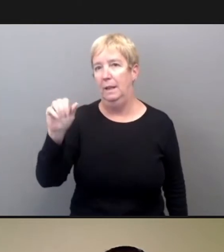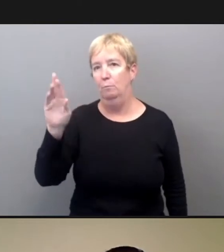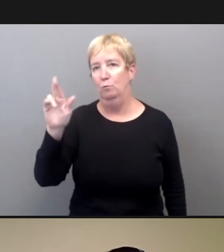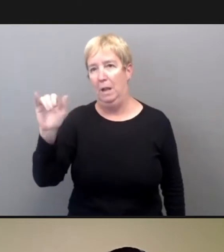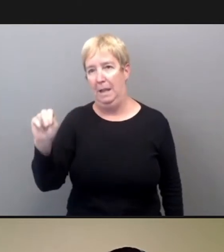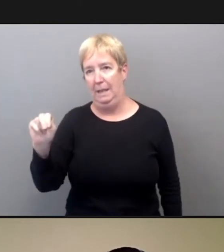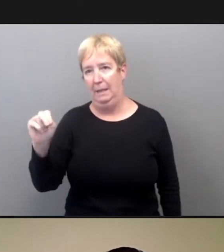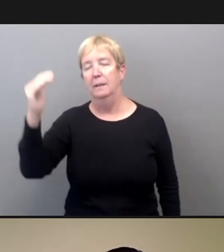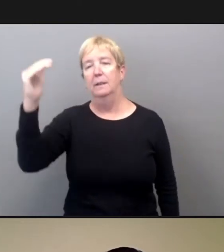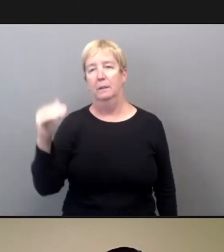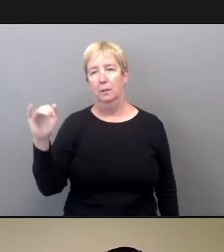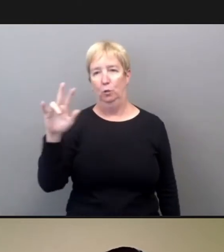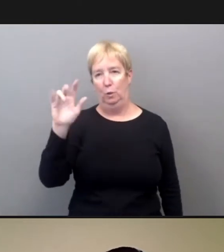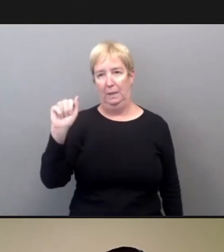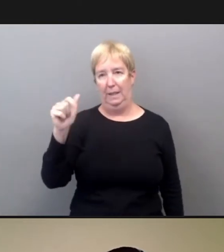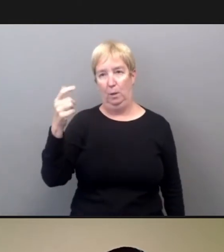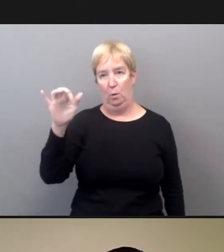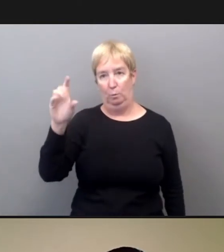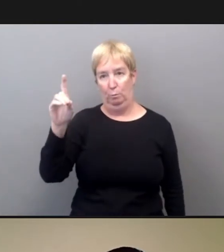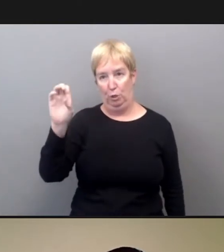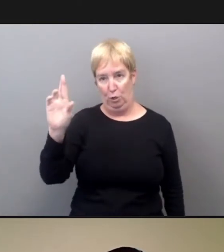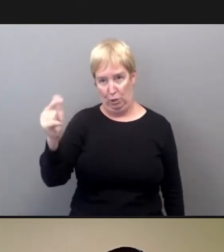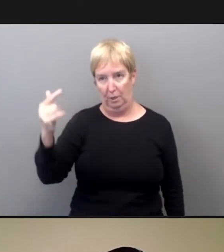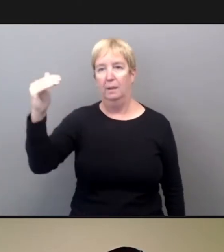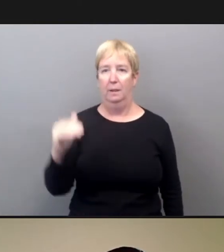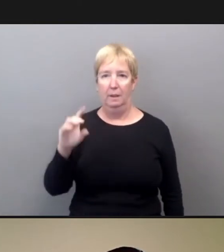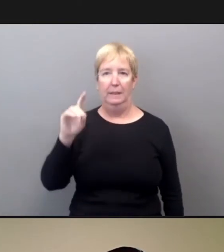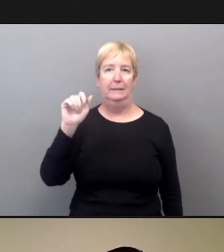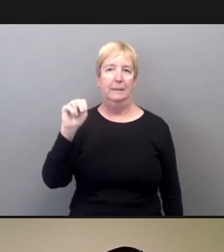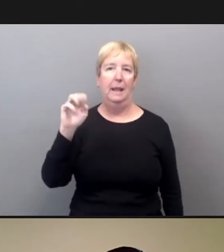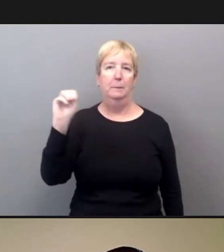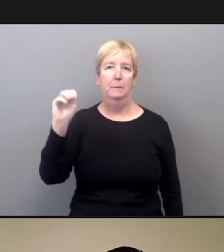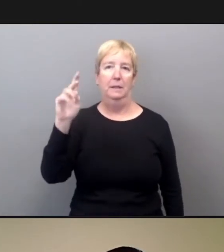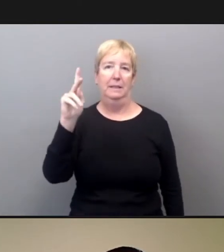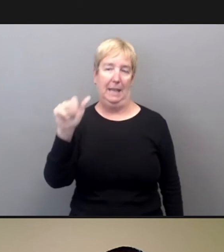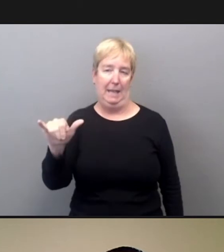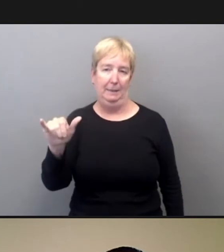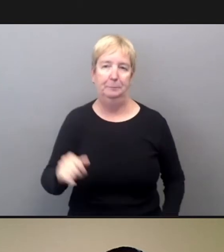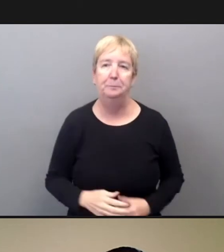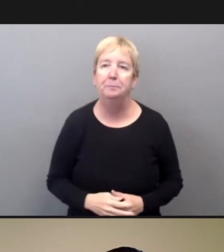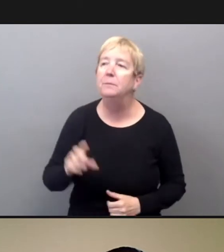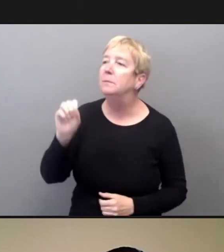then Dan McKay. Susan, you should be able to talk and ask your question.